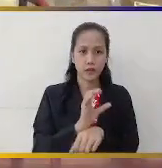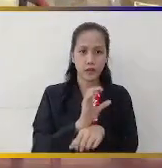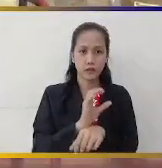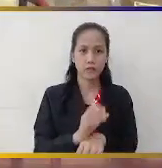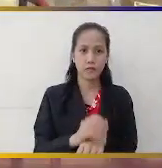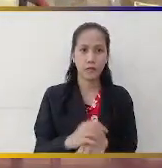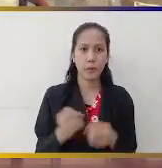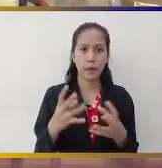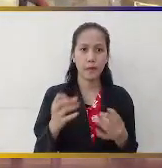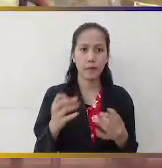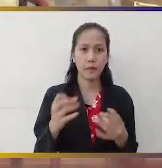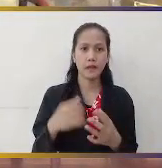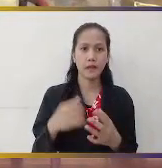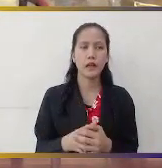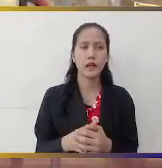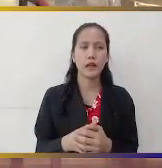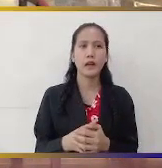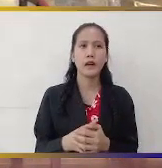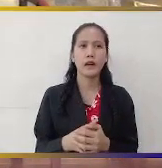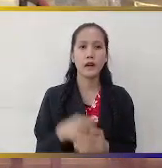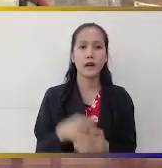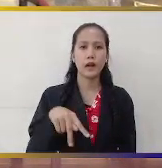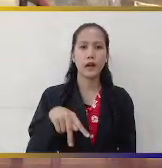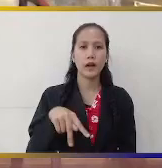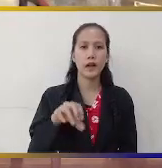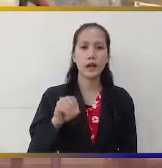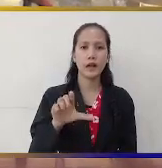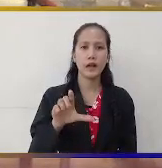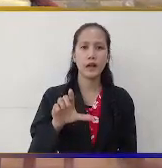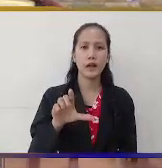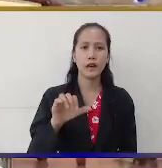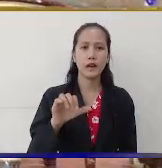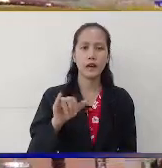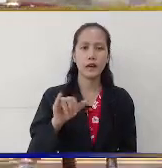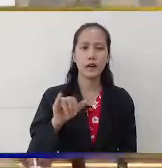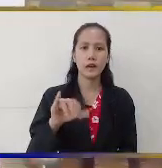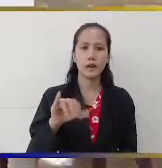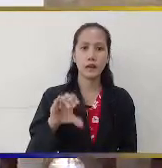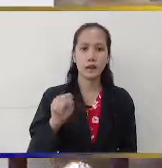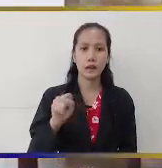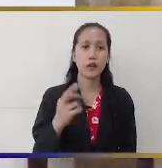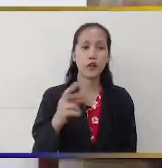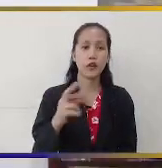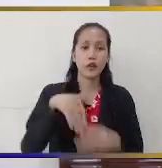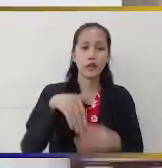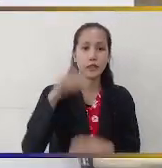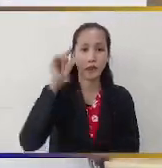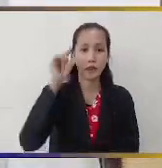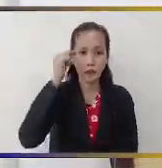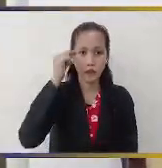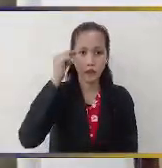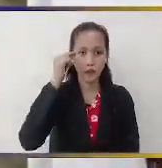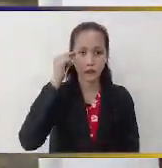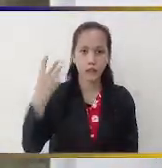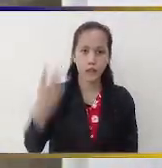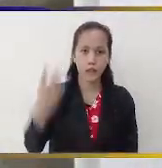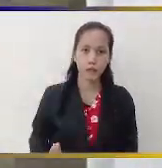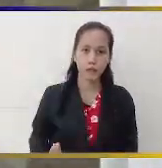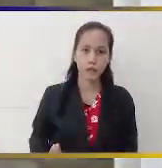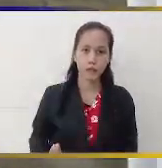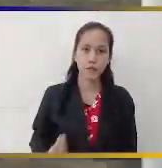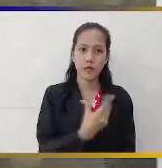You just don't do that. You let the other men, let the other men get out there and influence